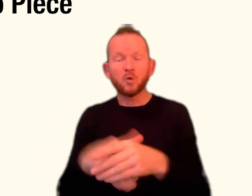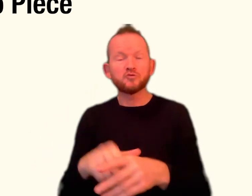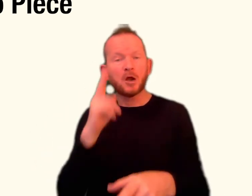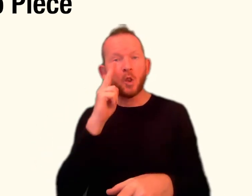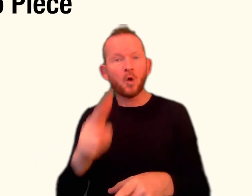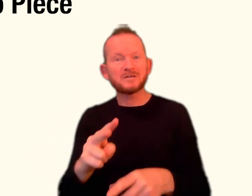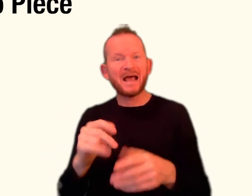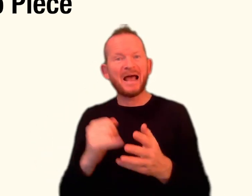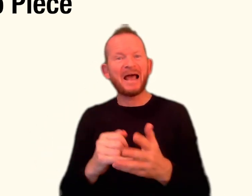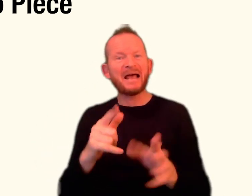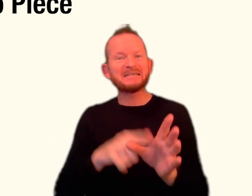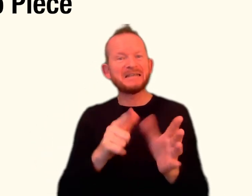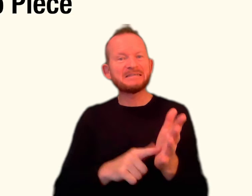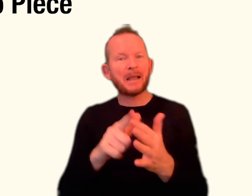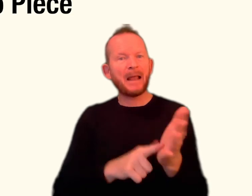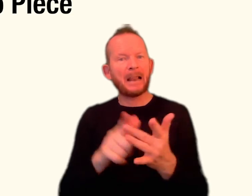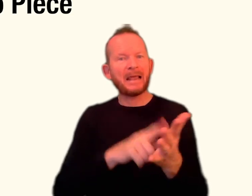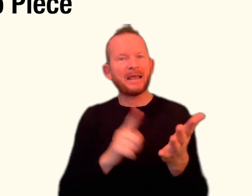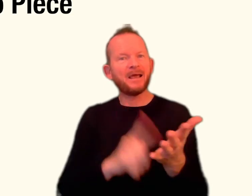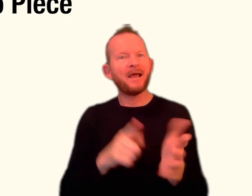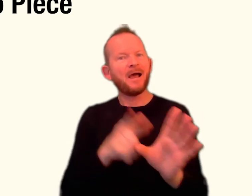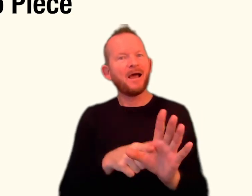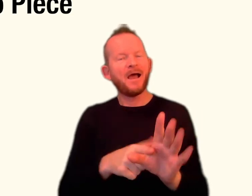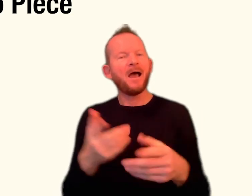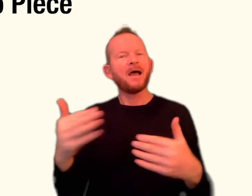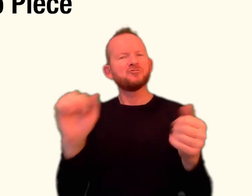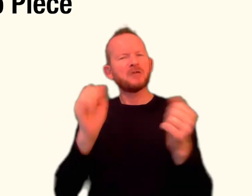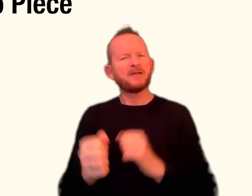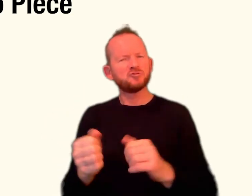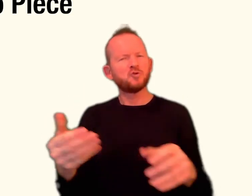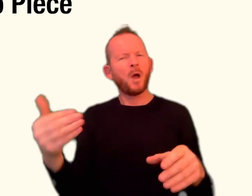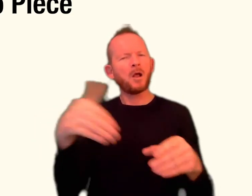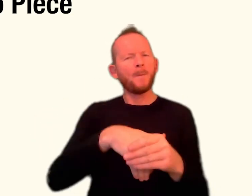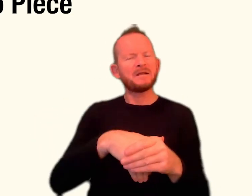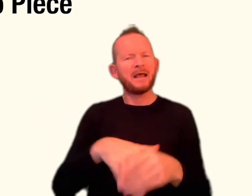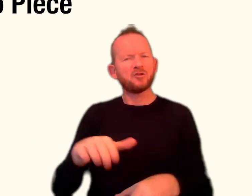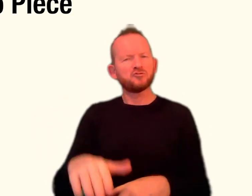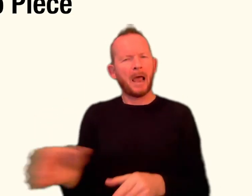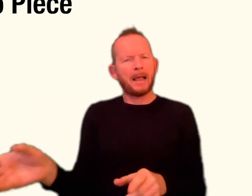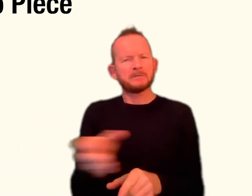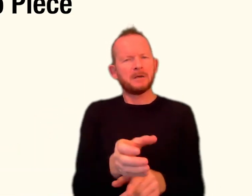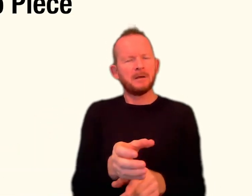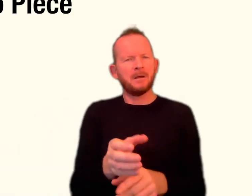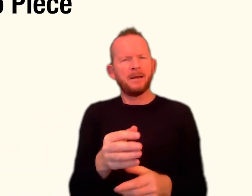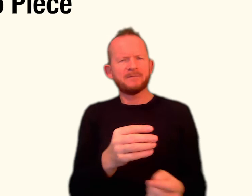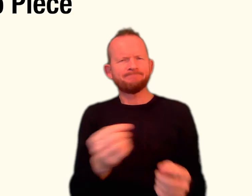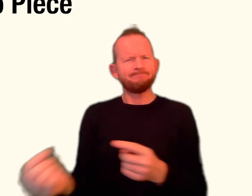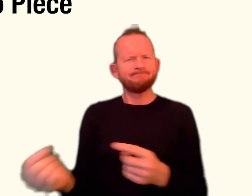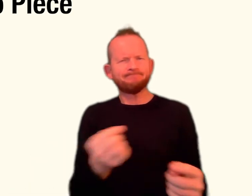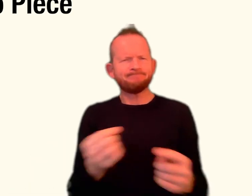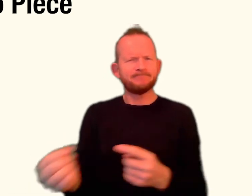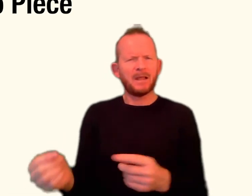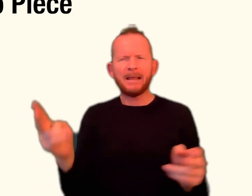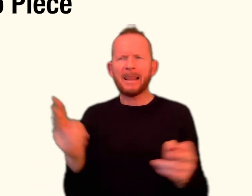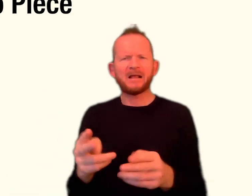change that accommodates the child. This important distinction is still a source of contention and highlighted by the lack of